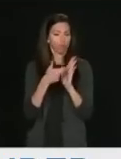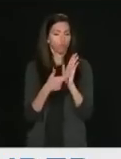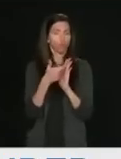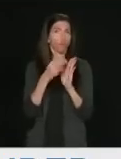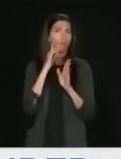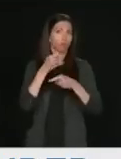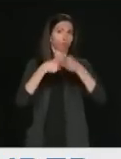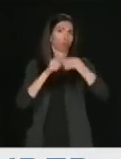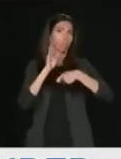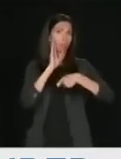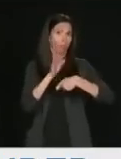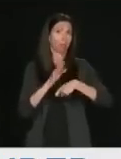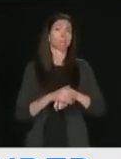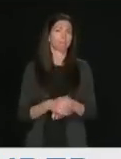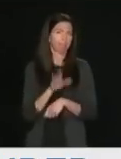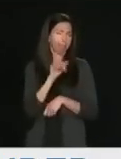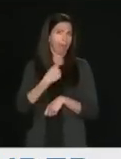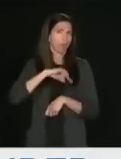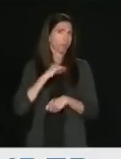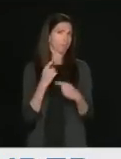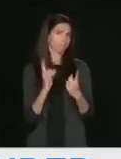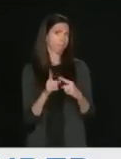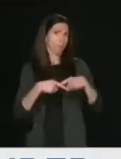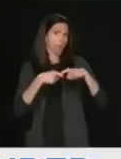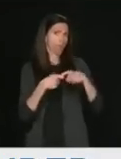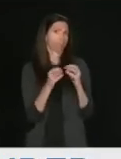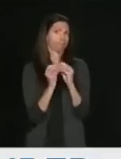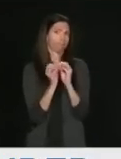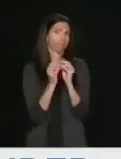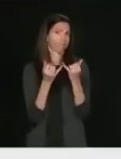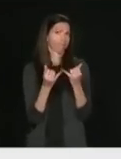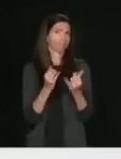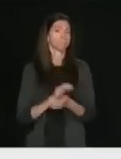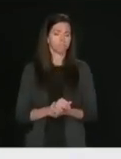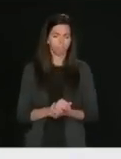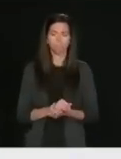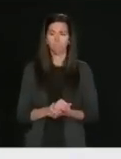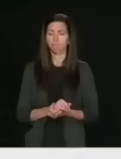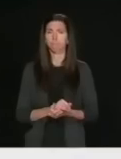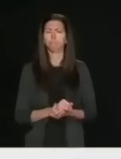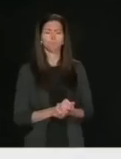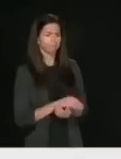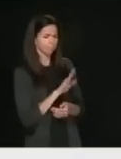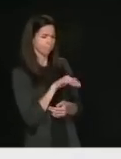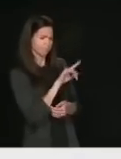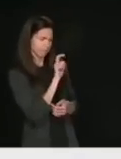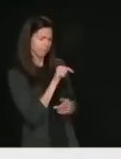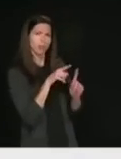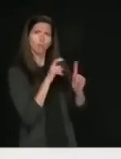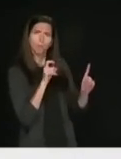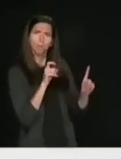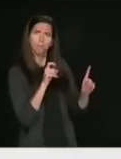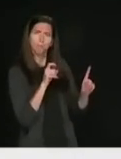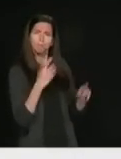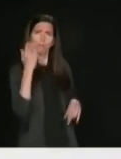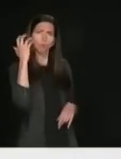Bonjour, Monsieur le Premier ministre, Christian Noël de Radio Canada. Mr. Prime Minister, Christian Noël from Radio Canada. I'm bringing you on the international